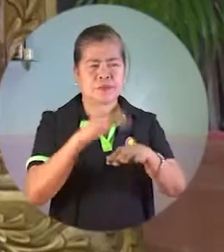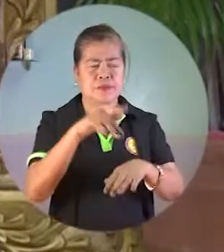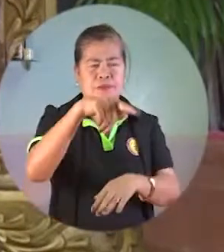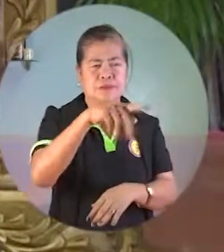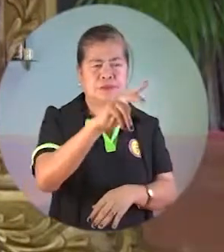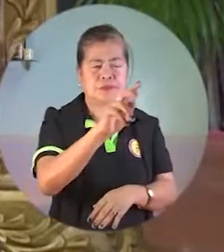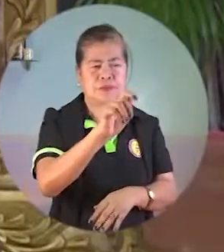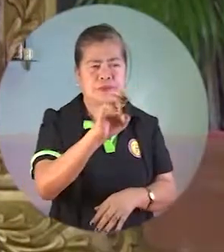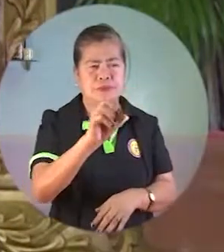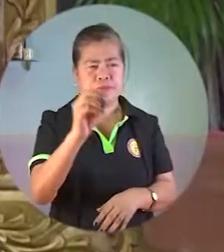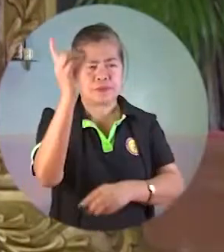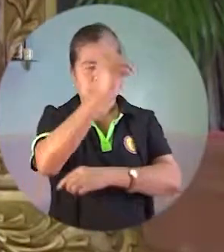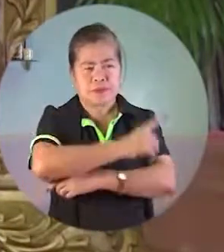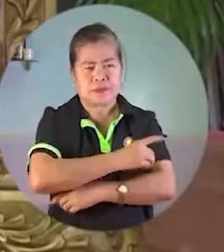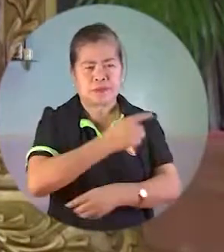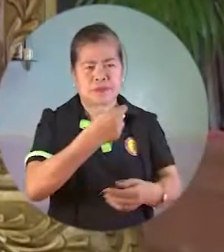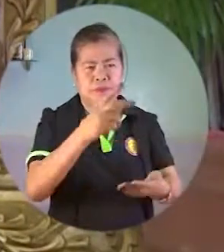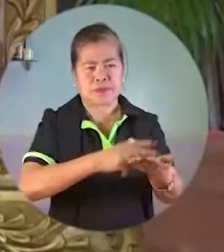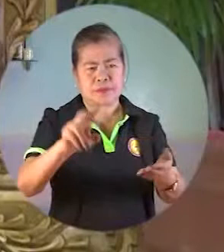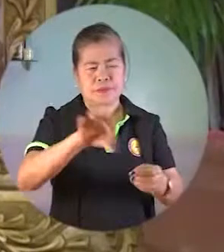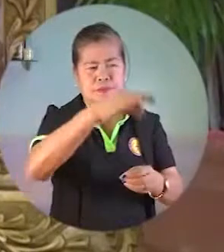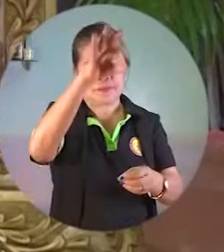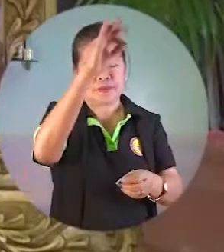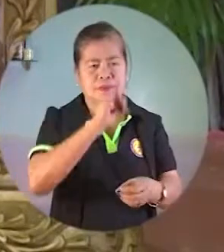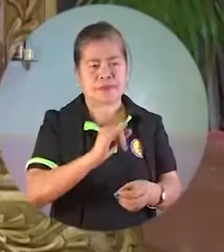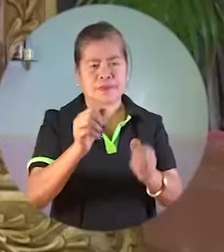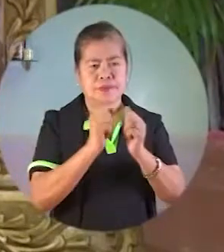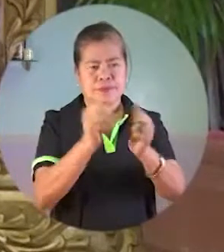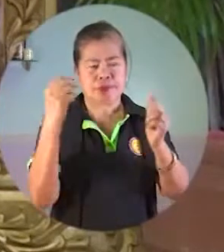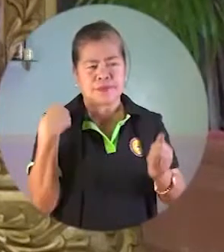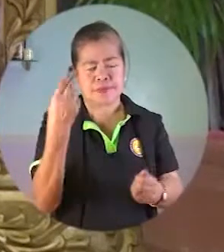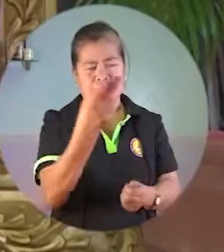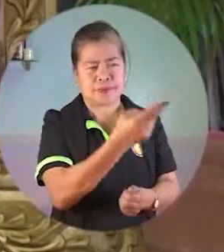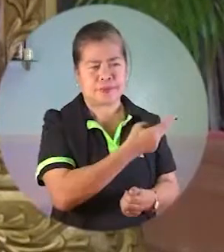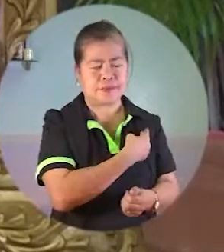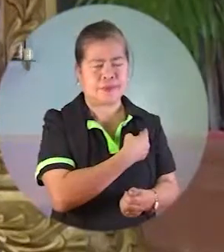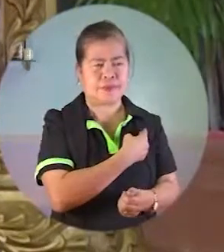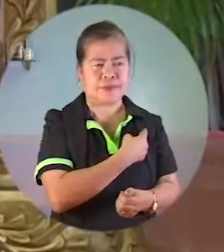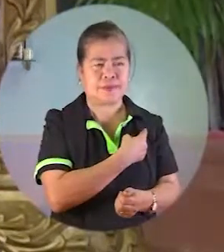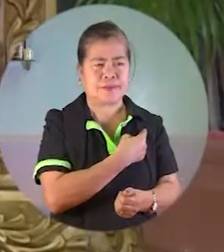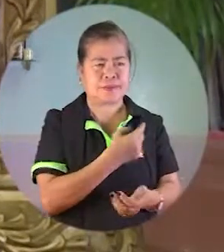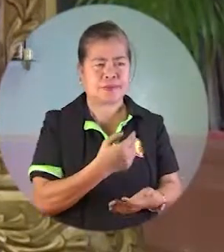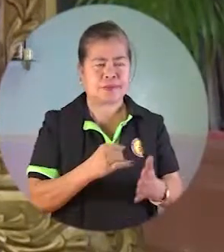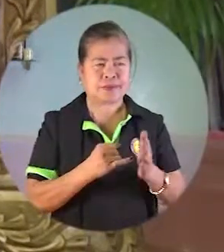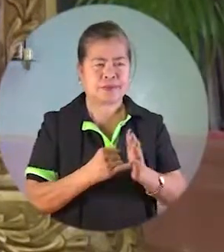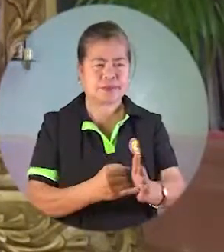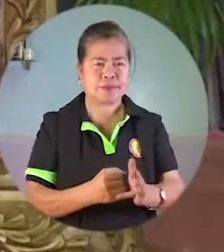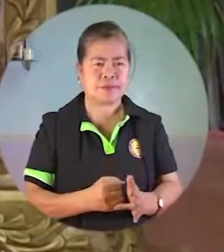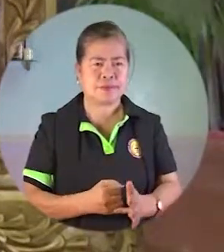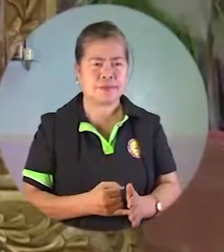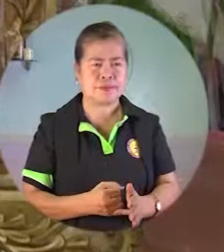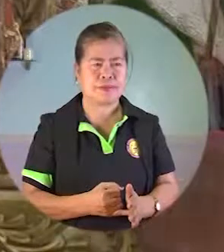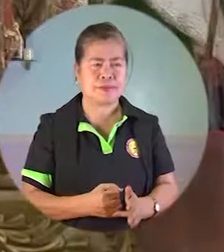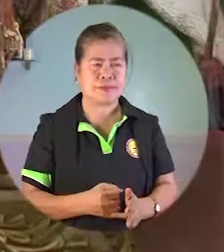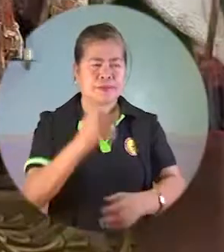on Pentecost Day, the Holy Spirit is with us. In